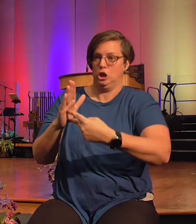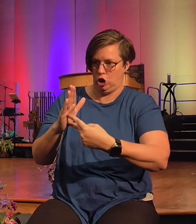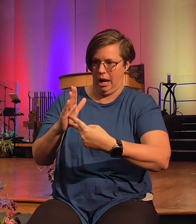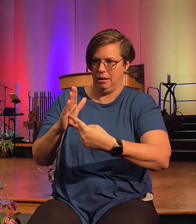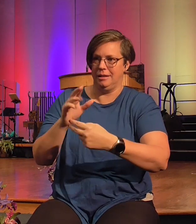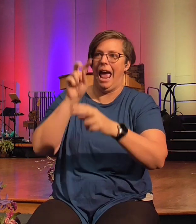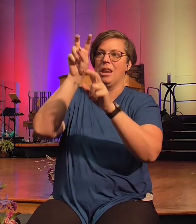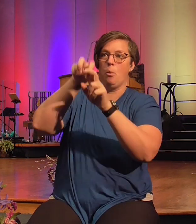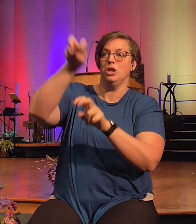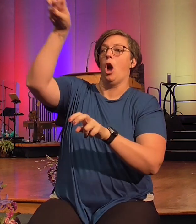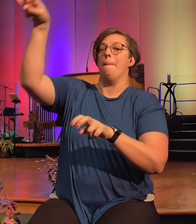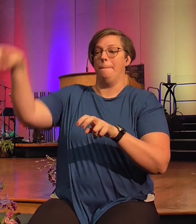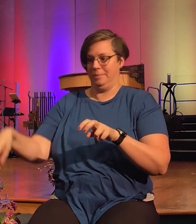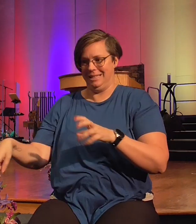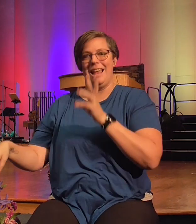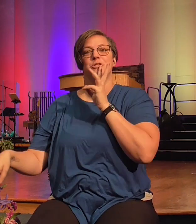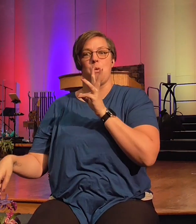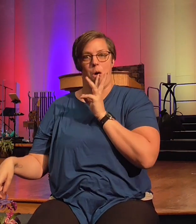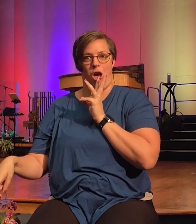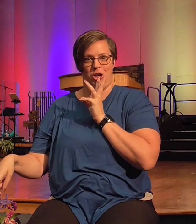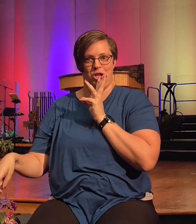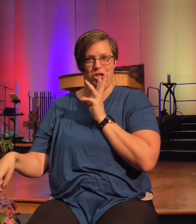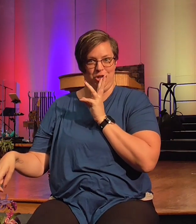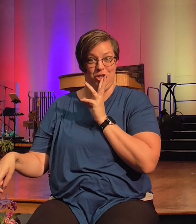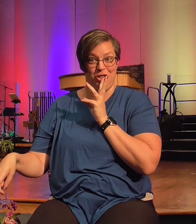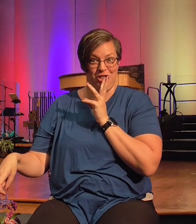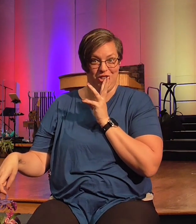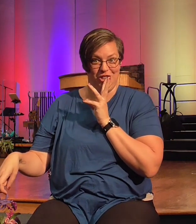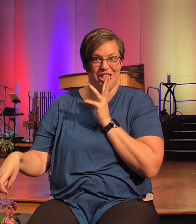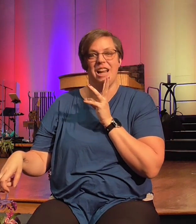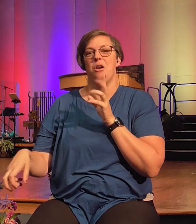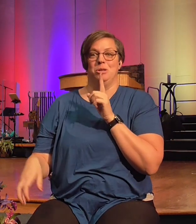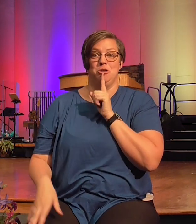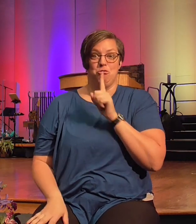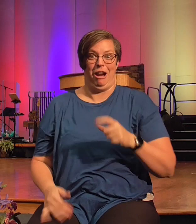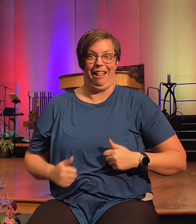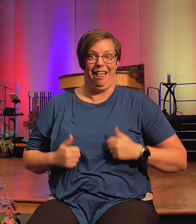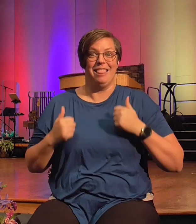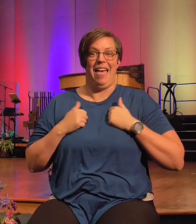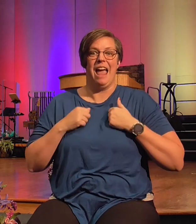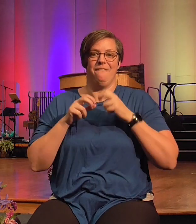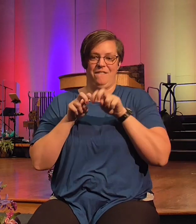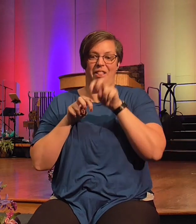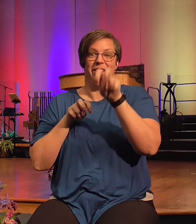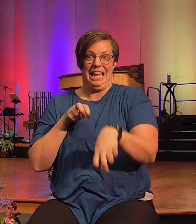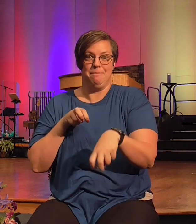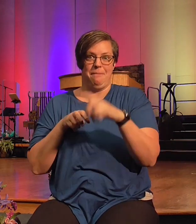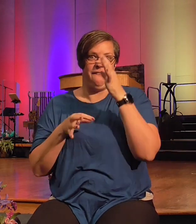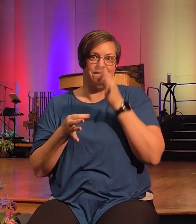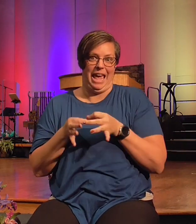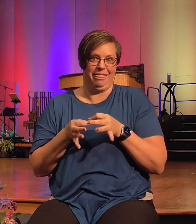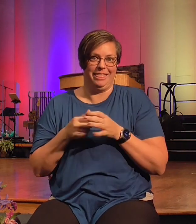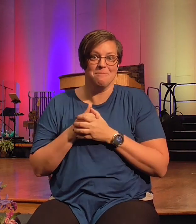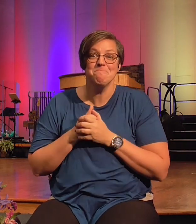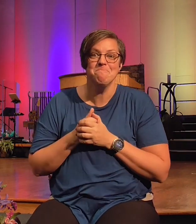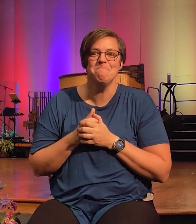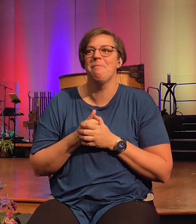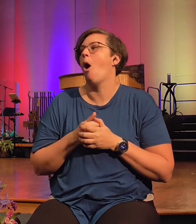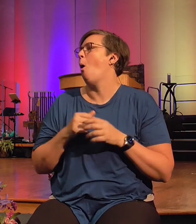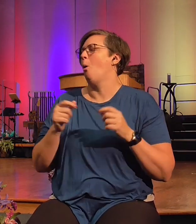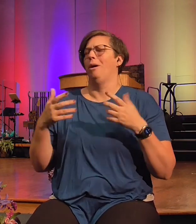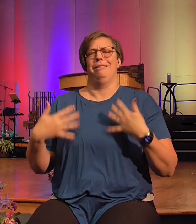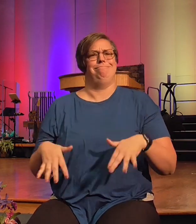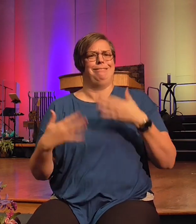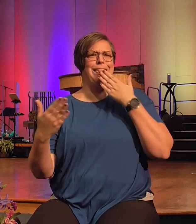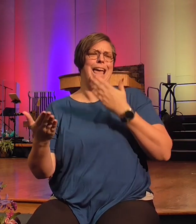the cliff into the water, and it was a real life leap of faith. Yeah, wonderful. Thank you so much,